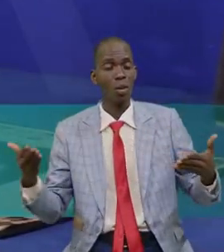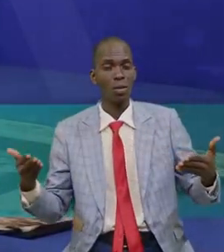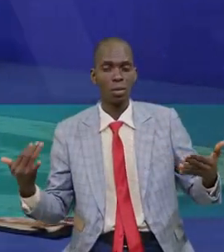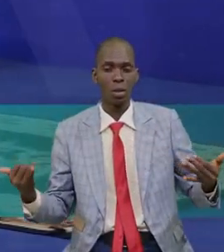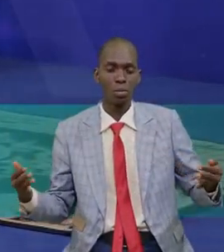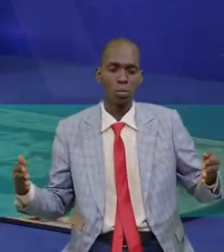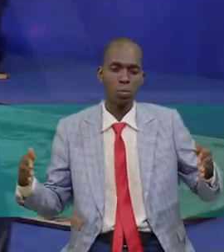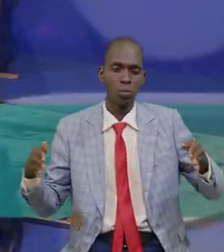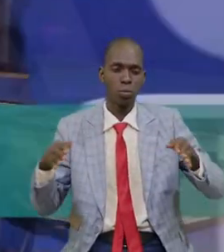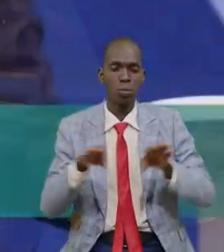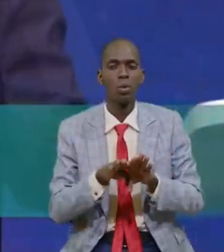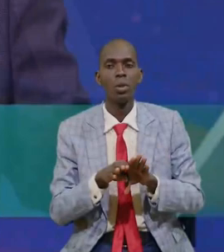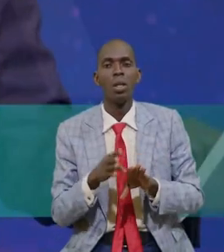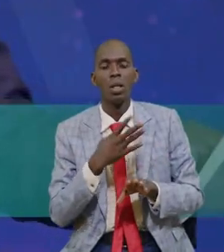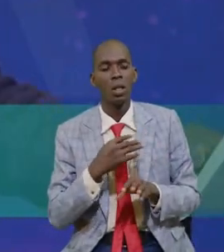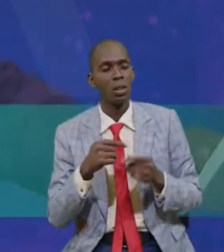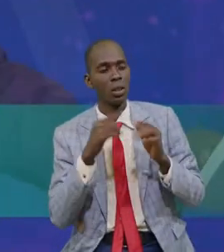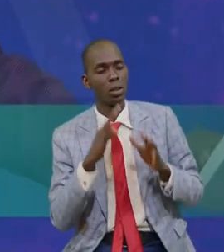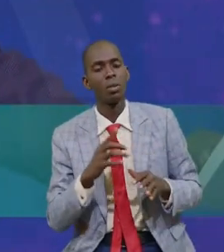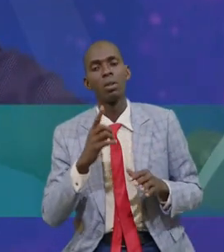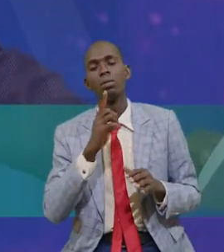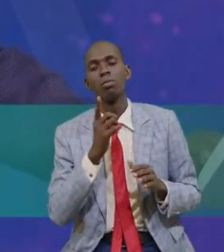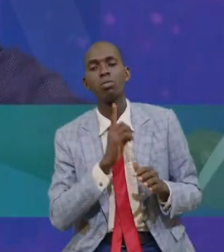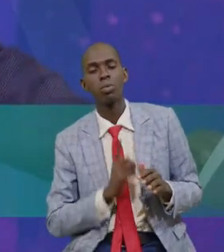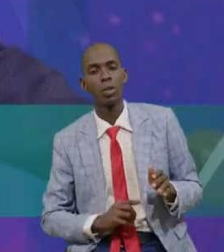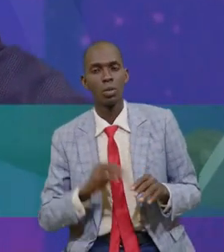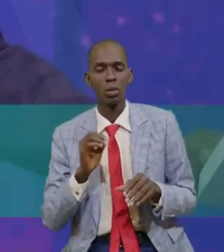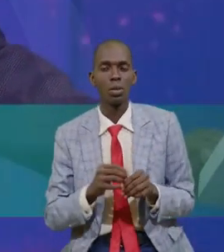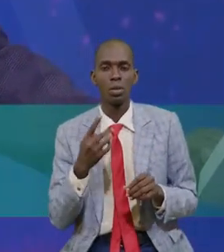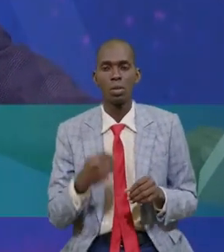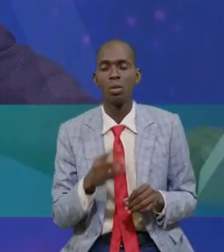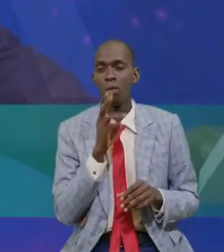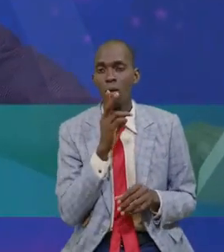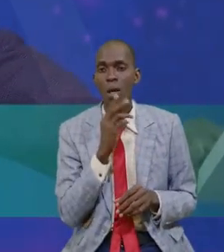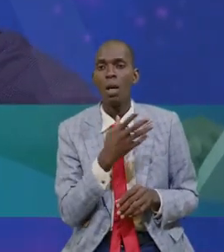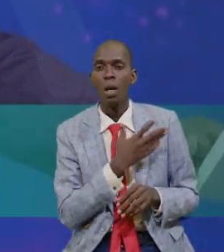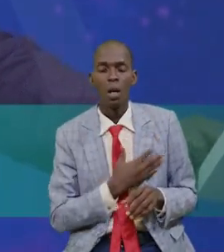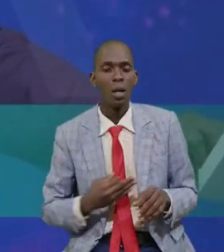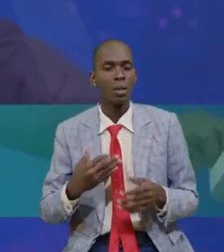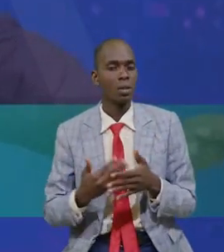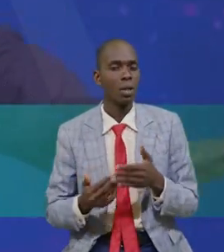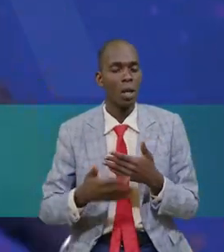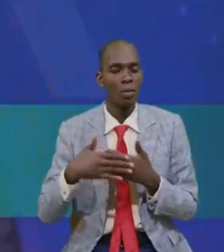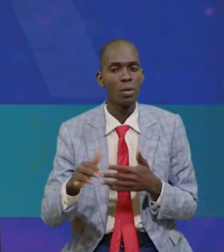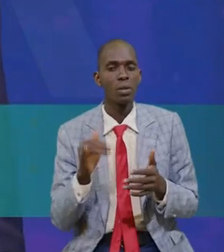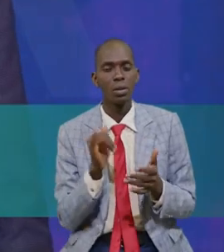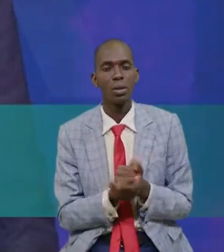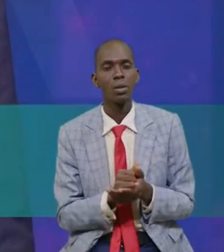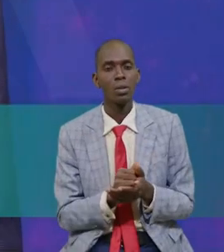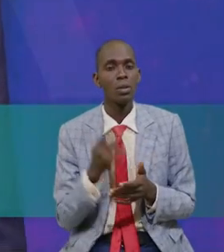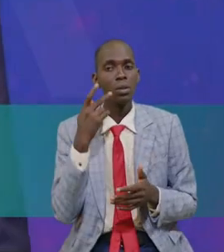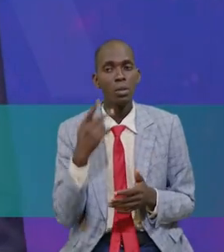They came to the next chapter after their singing. At the end of that chapter 15, the water